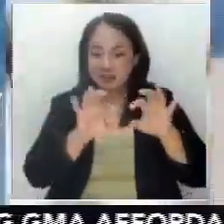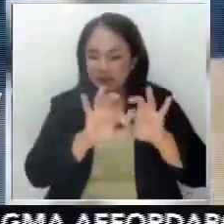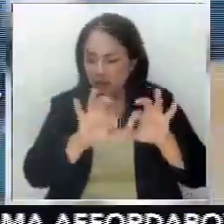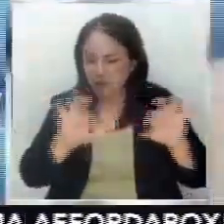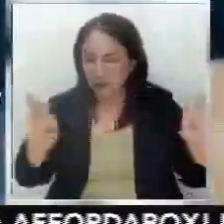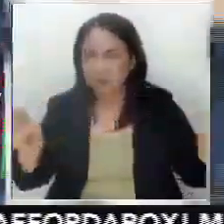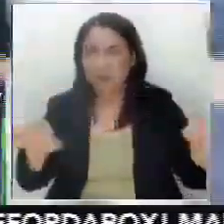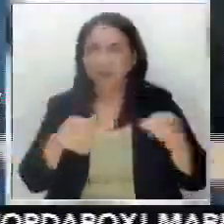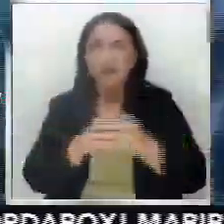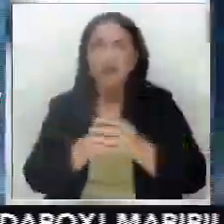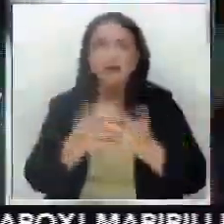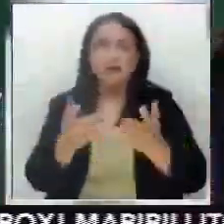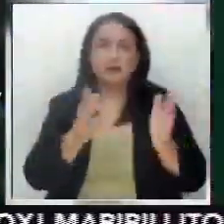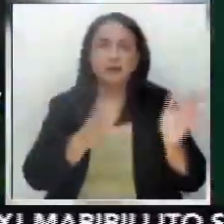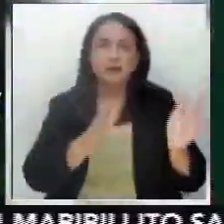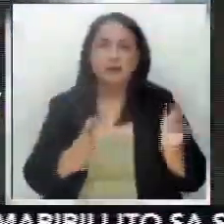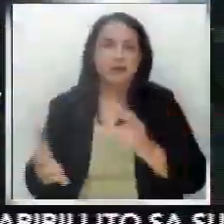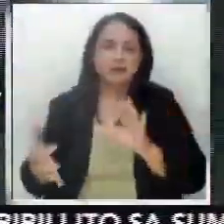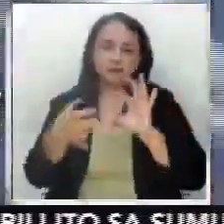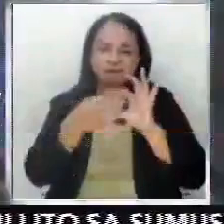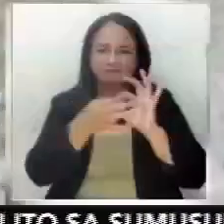Prepare to integrate.